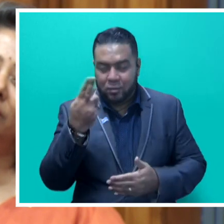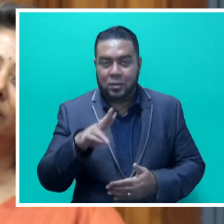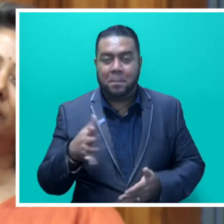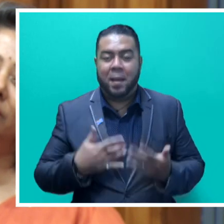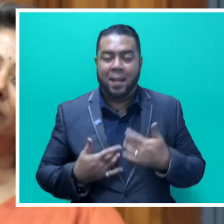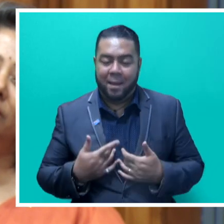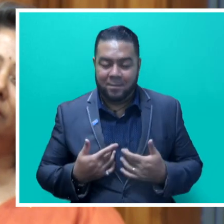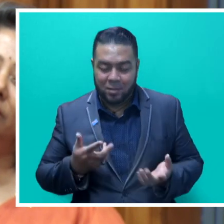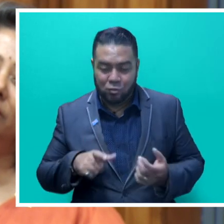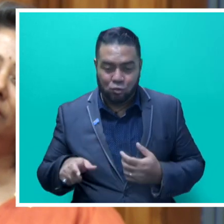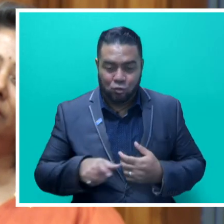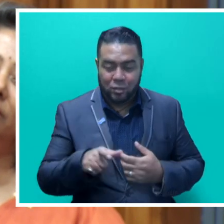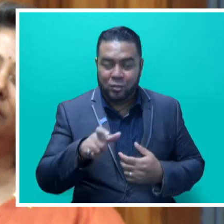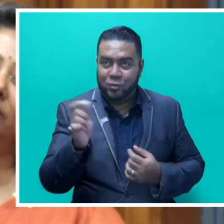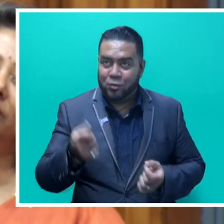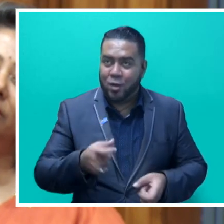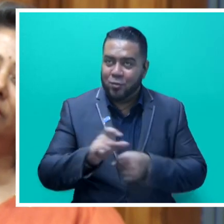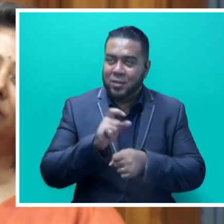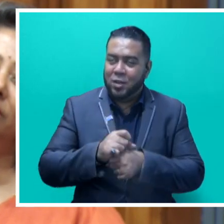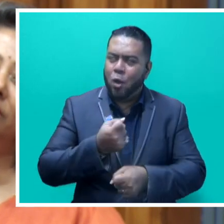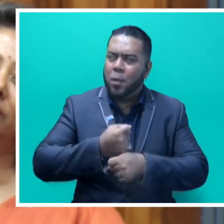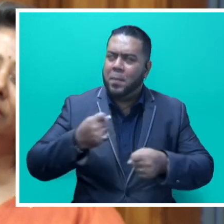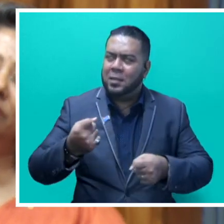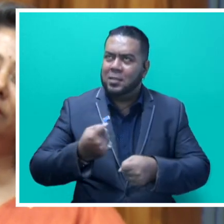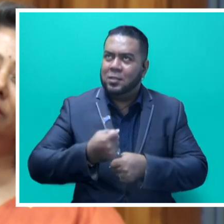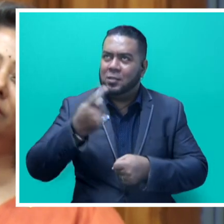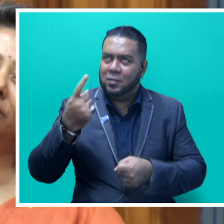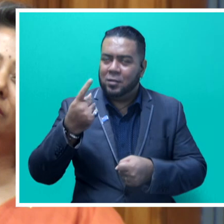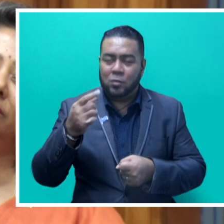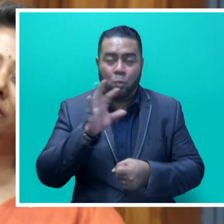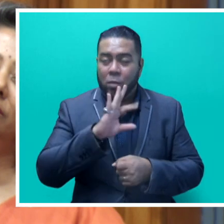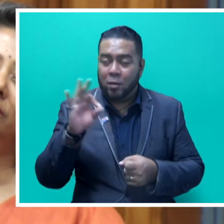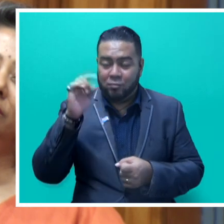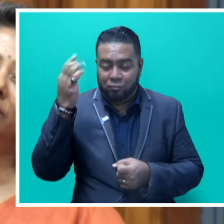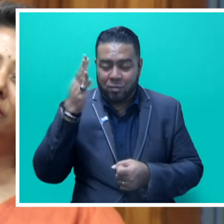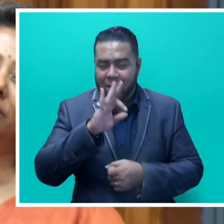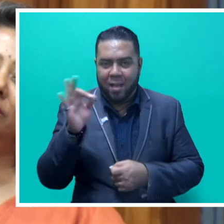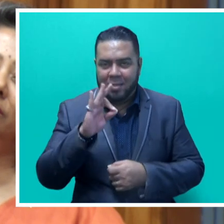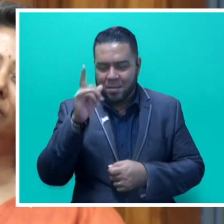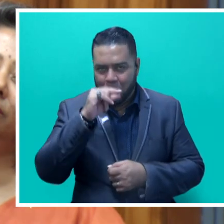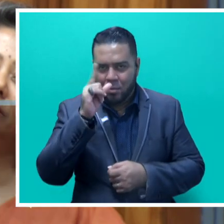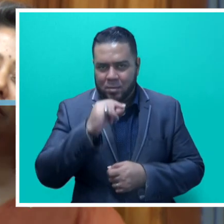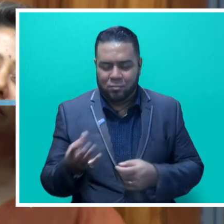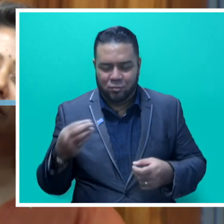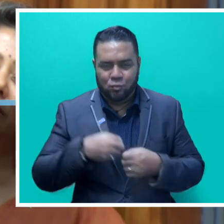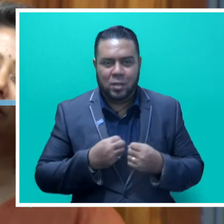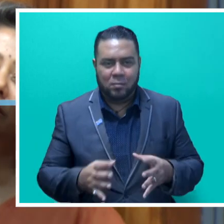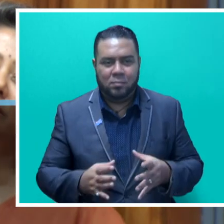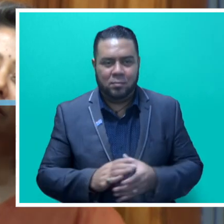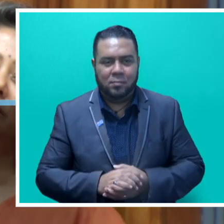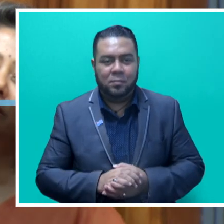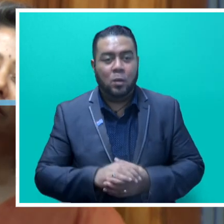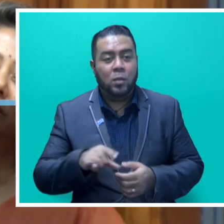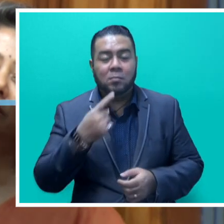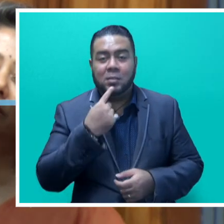life's journey, to our Creator, Almighty God and Sovereign Lord, without whom none of this would have been possible to begin with. With that